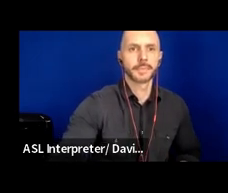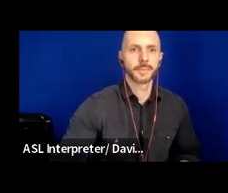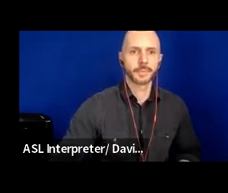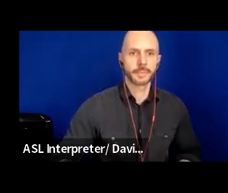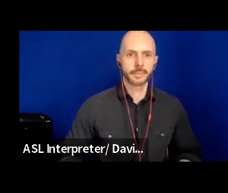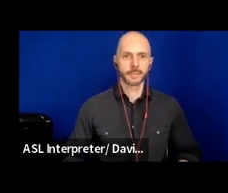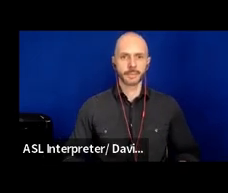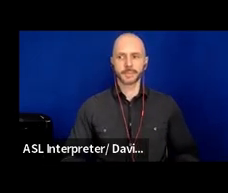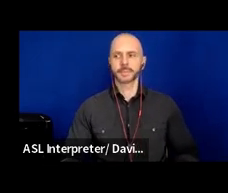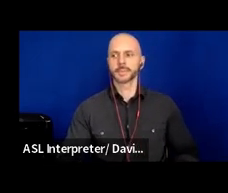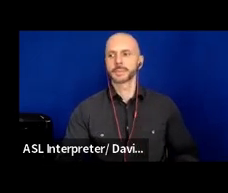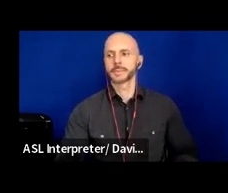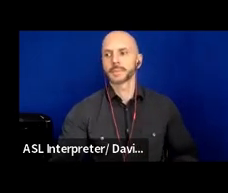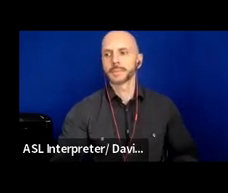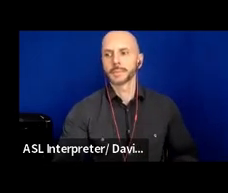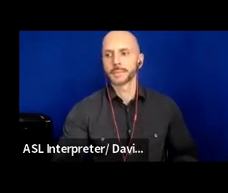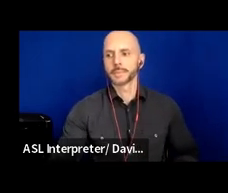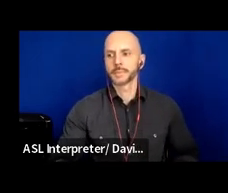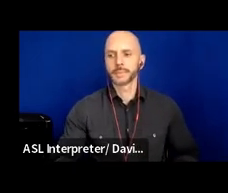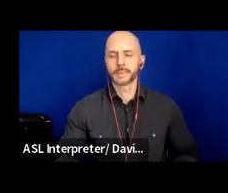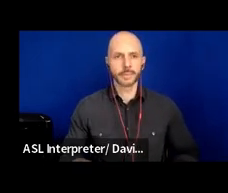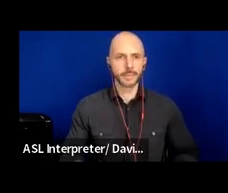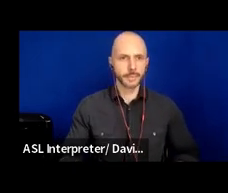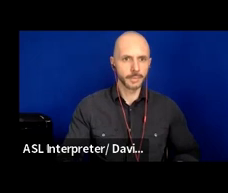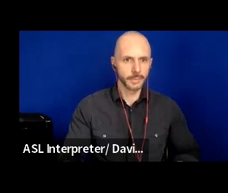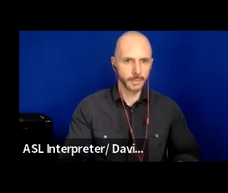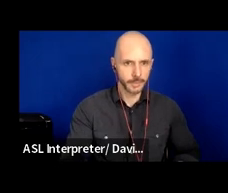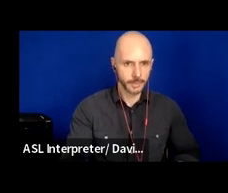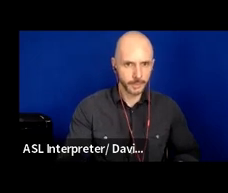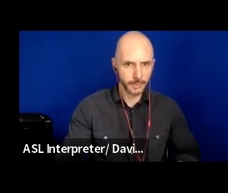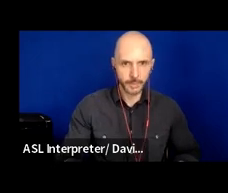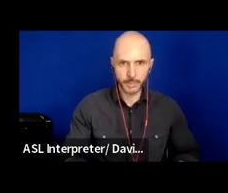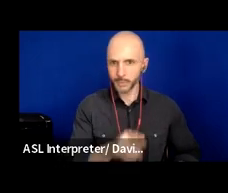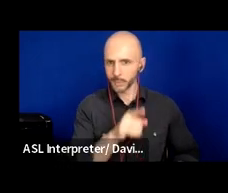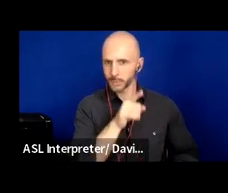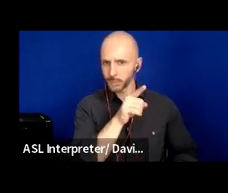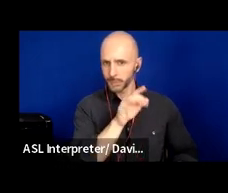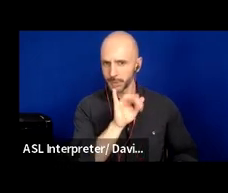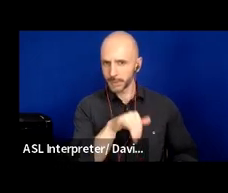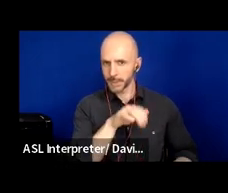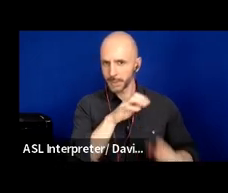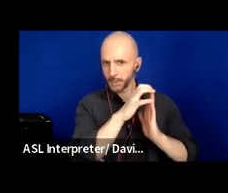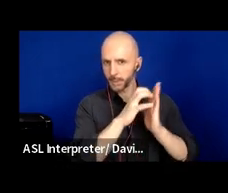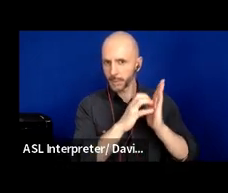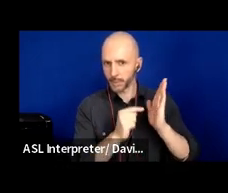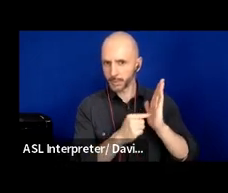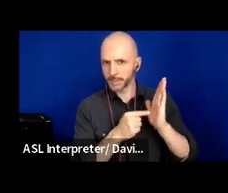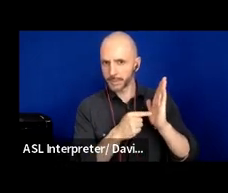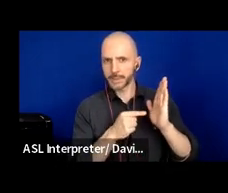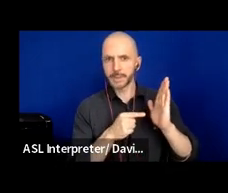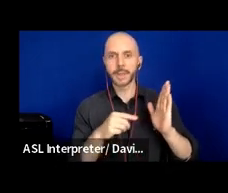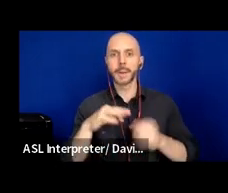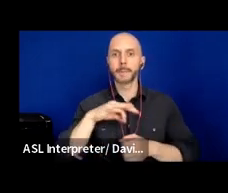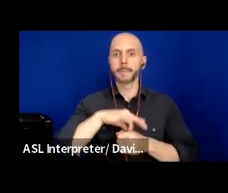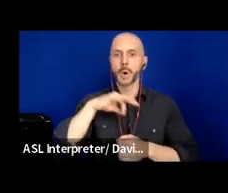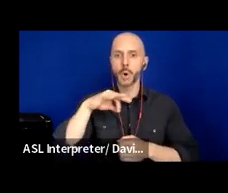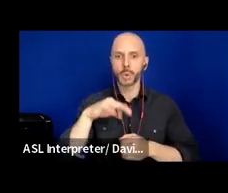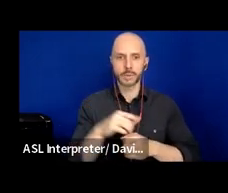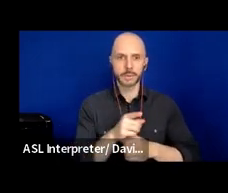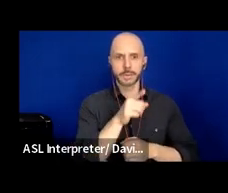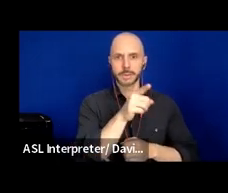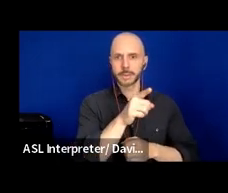well. So if you can respond to this poll based on if you have ever said, thought, or heard